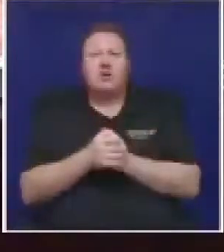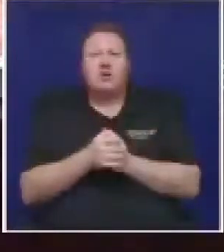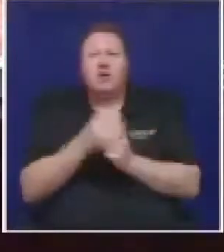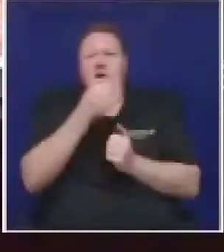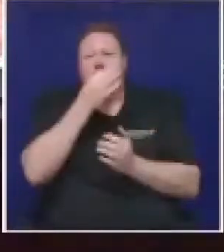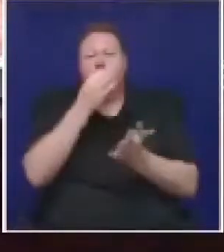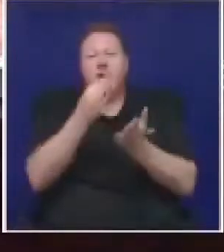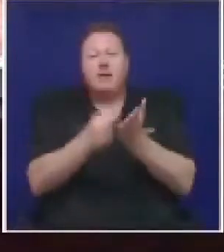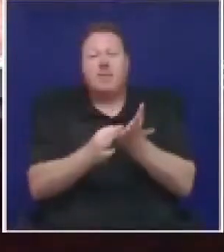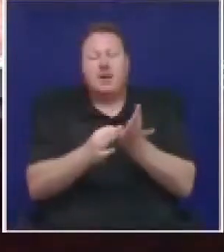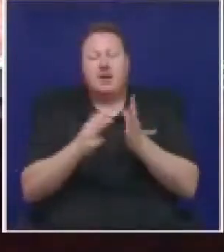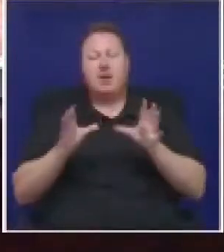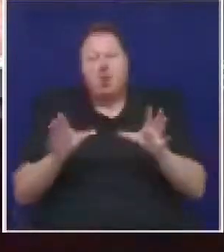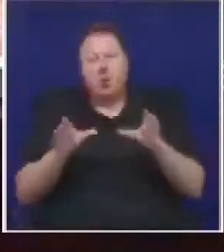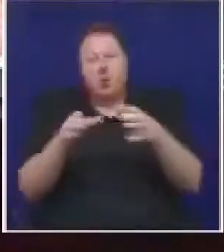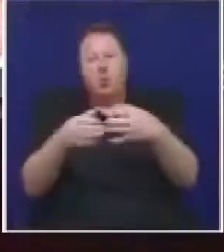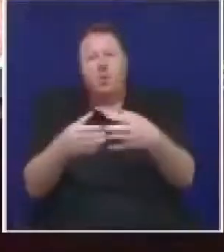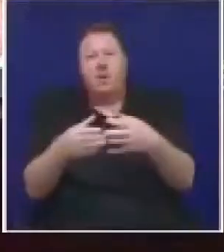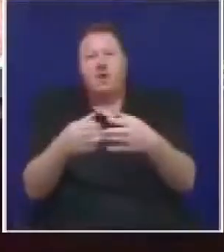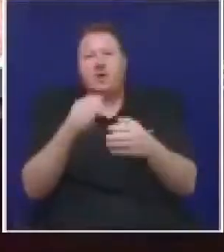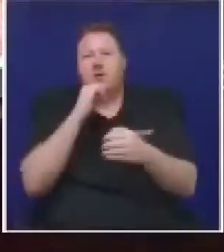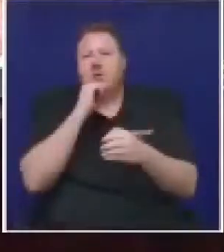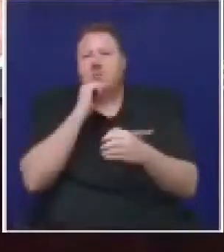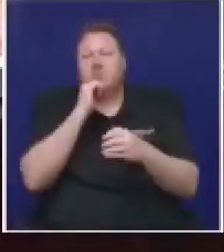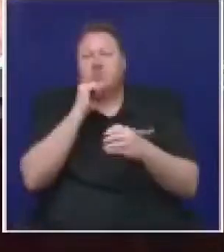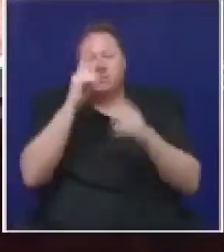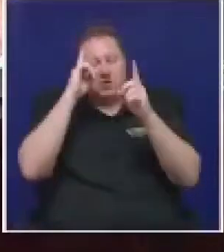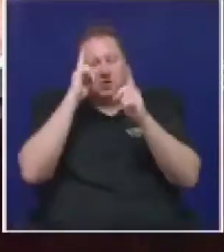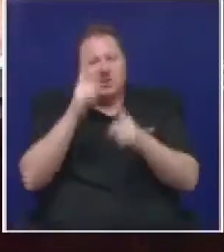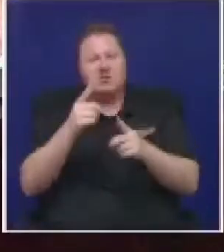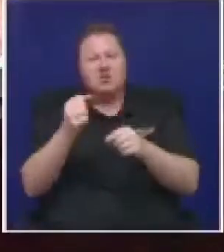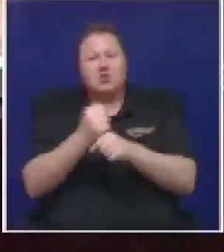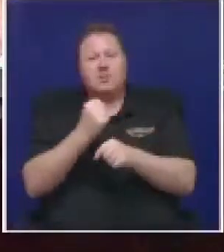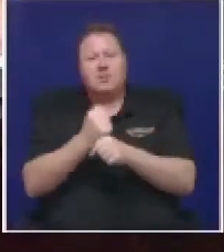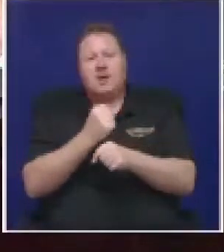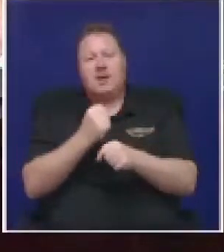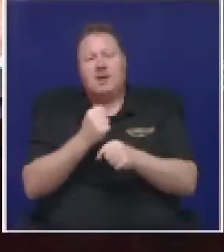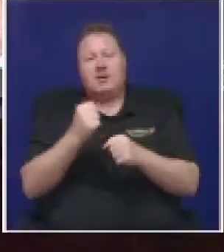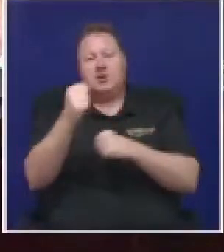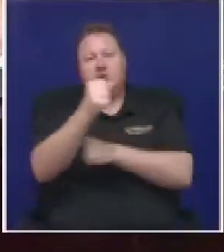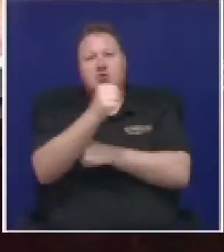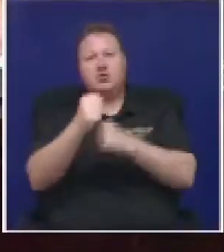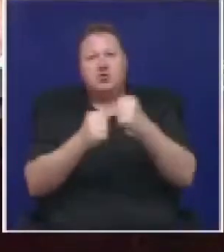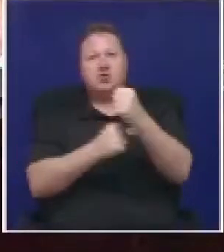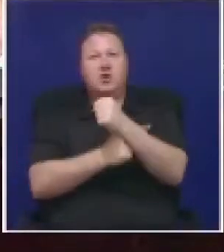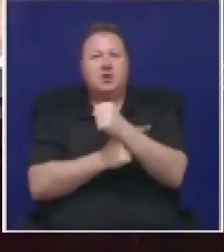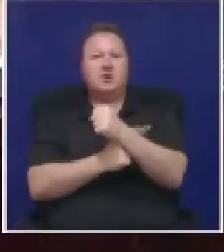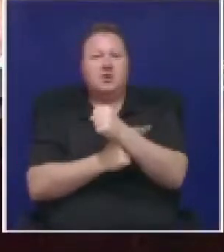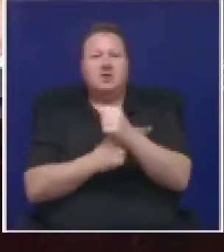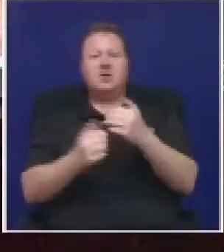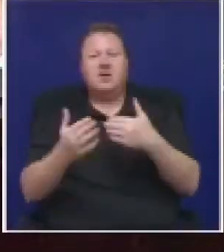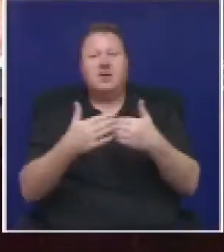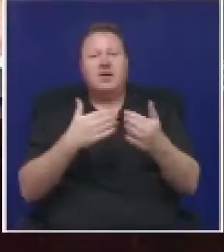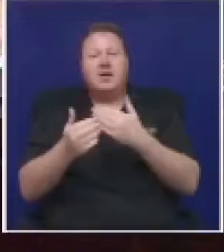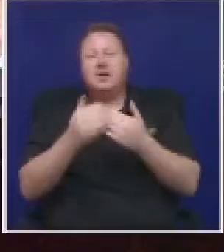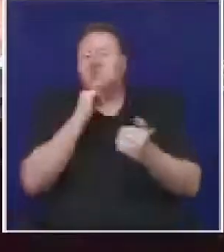recommending body rather than a decision-making structure. Any unresolved issues at the level of the